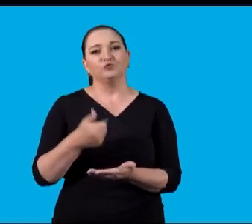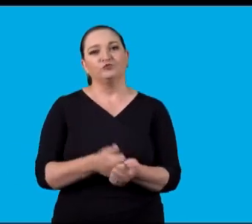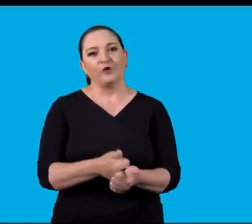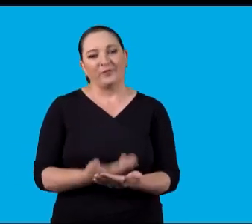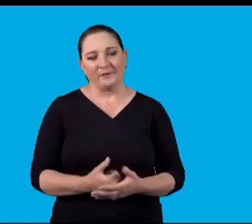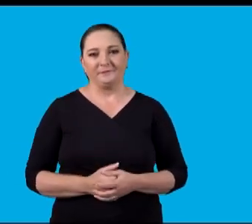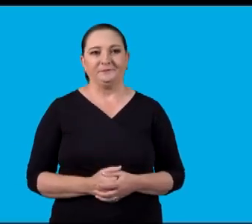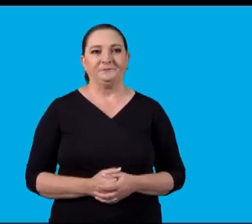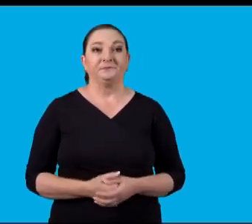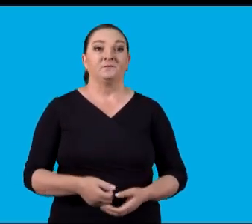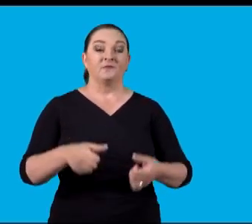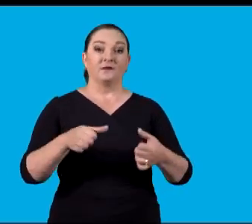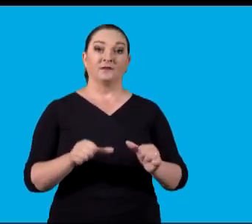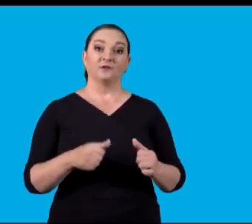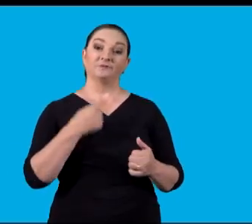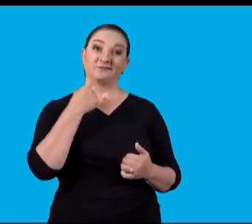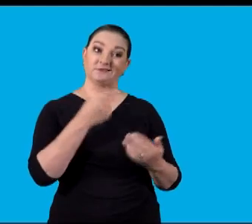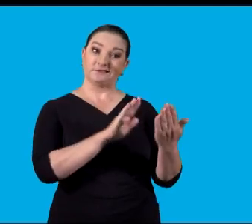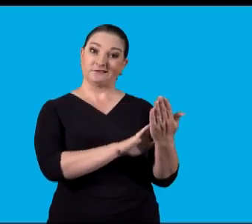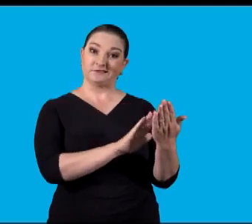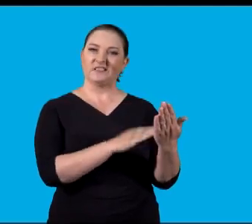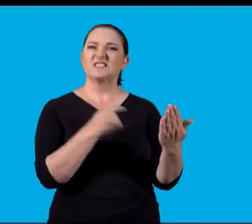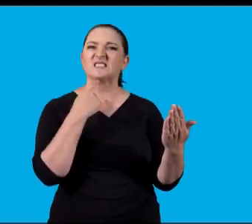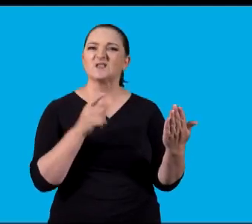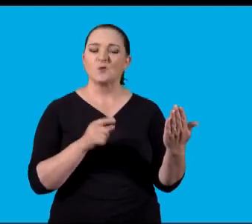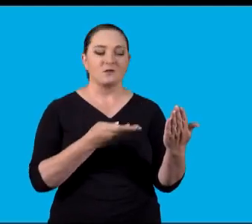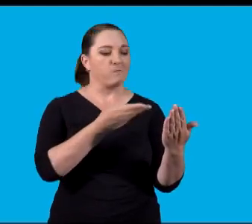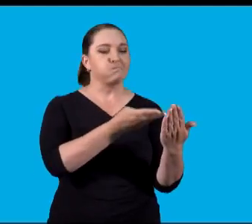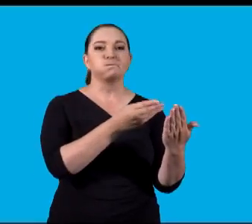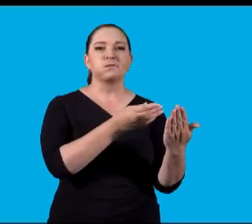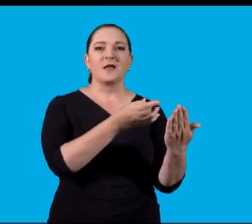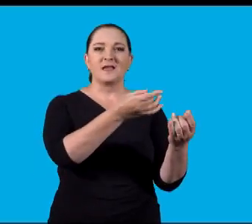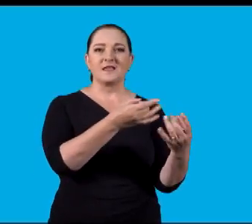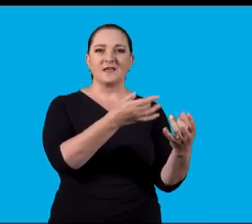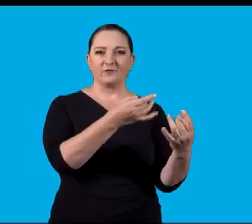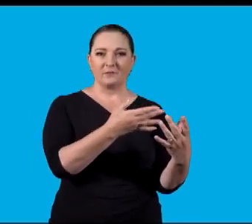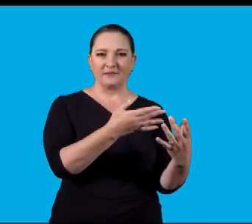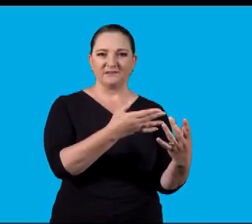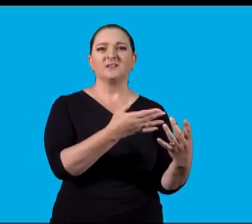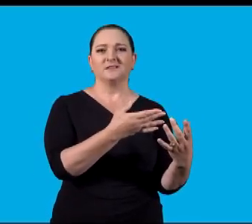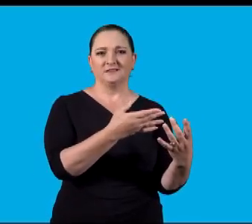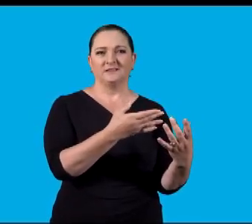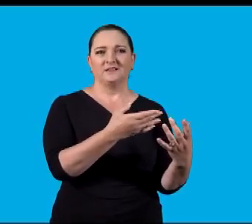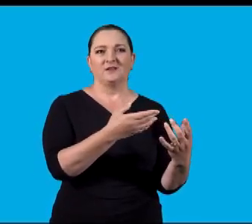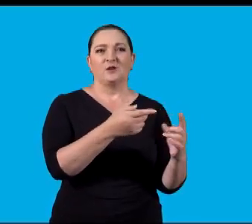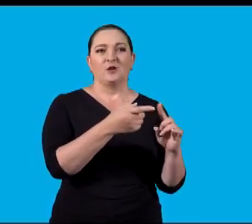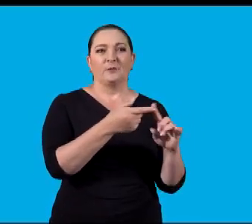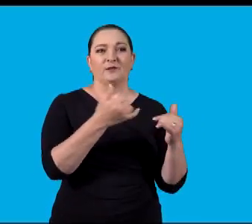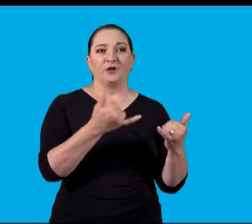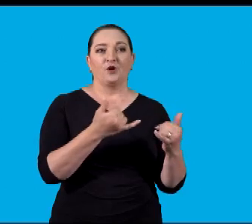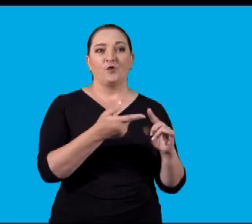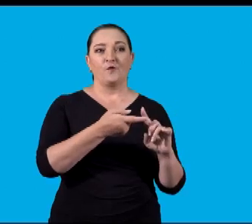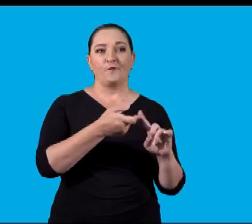follow with the calculations. All right. So here we are told that the information was extracted from the records of